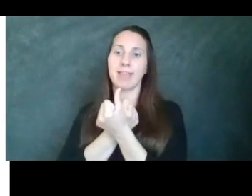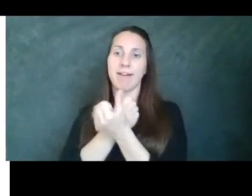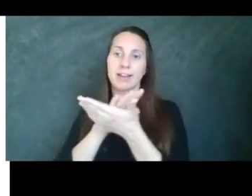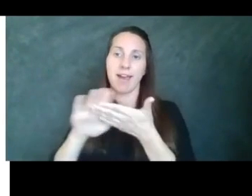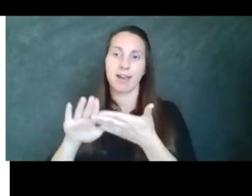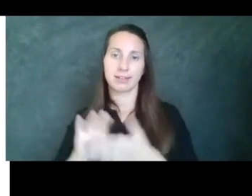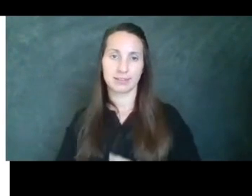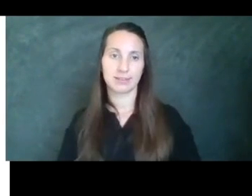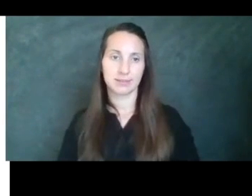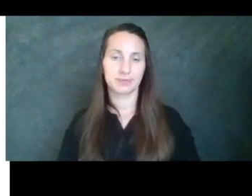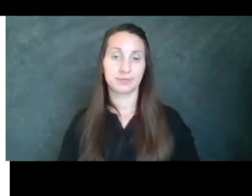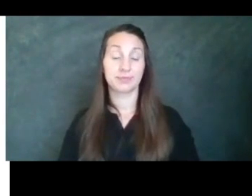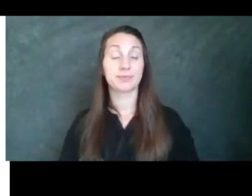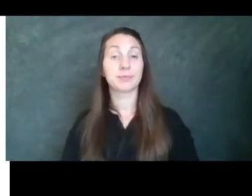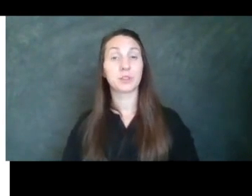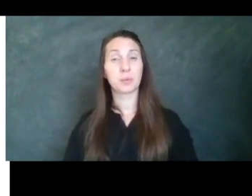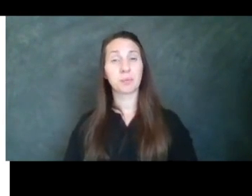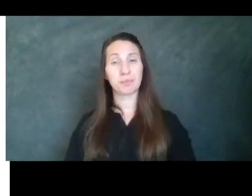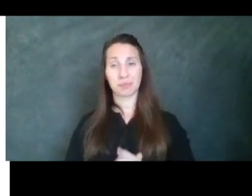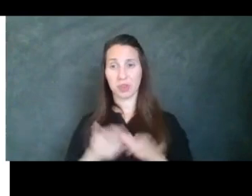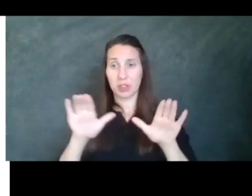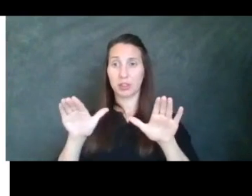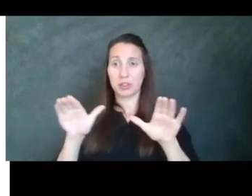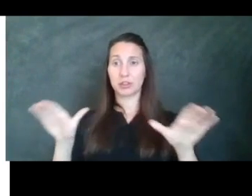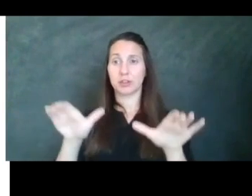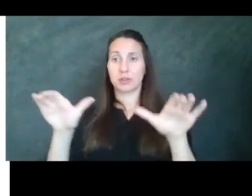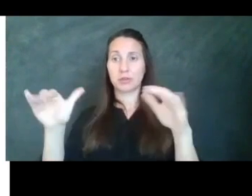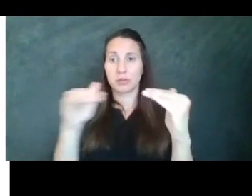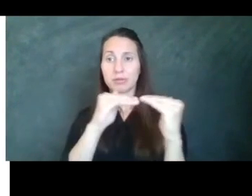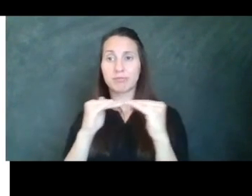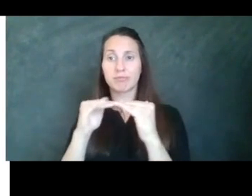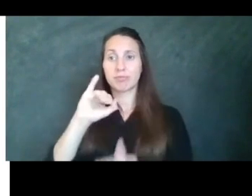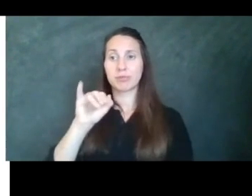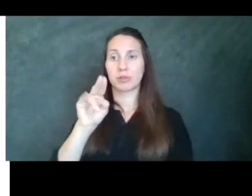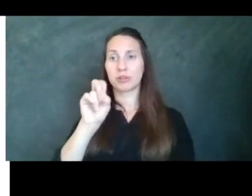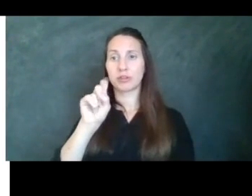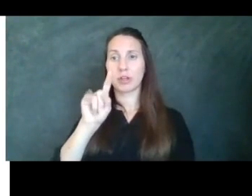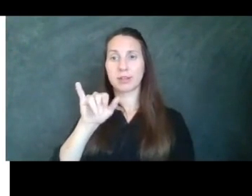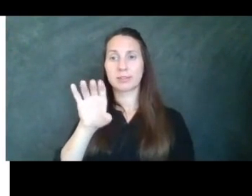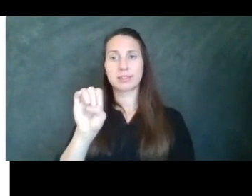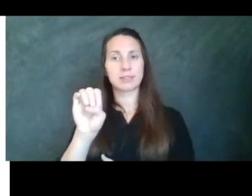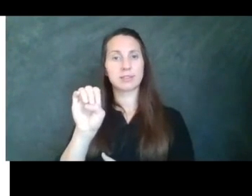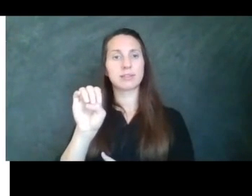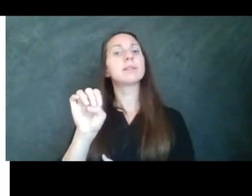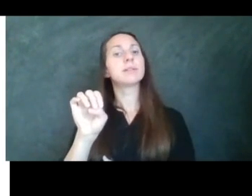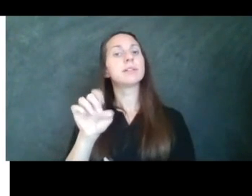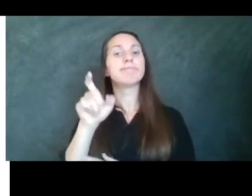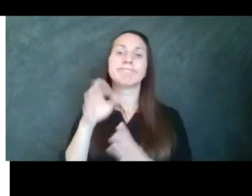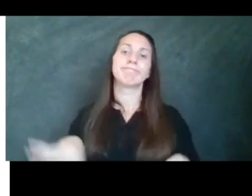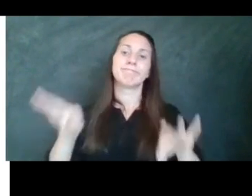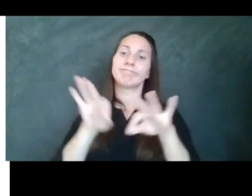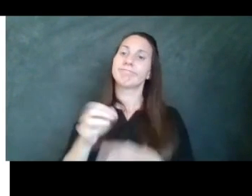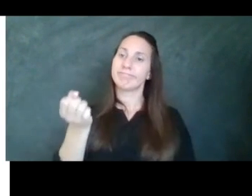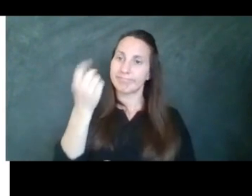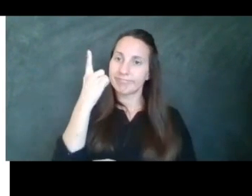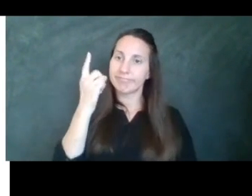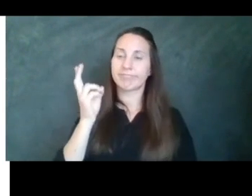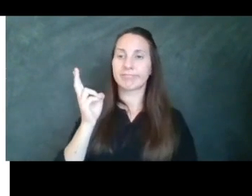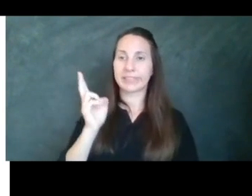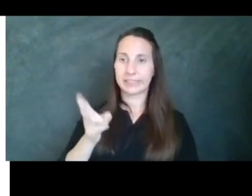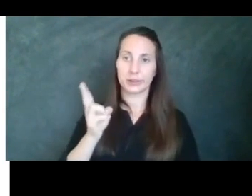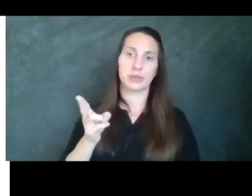So to do justice, one must understand history and the nature